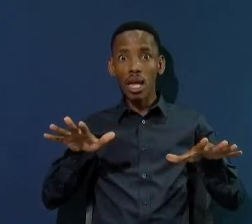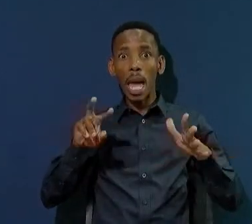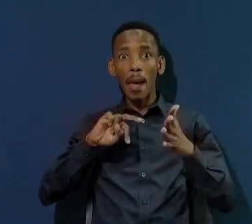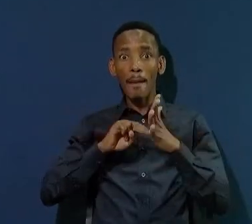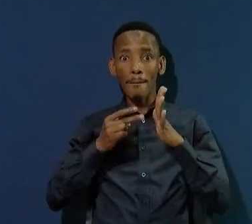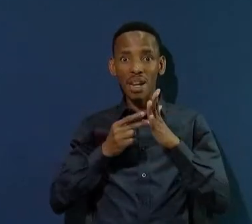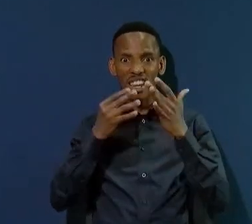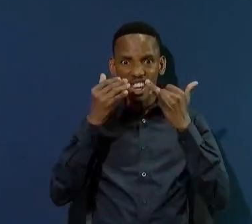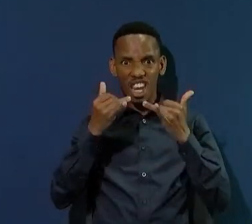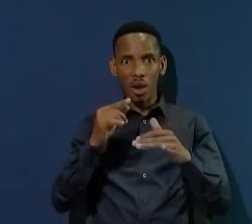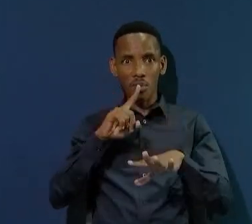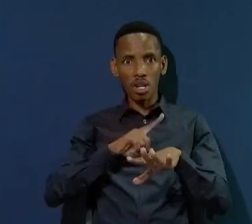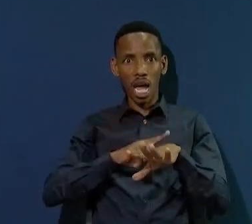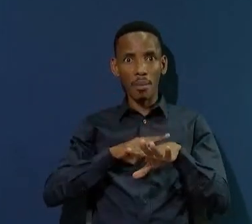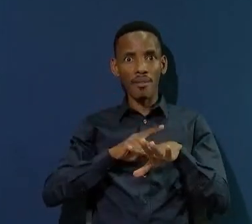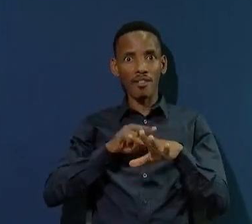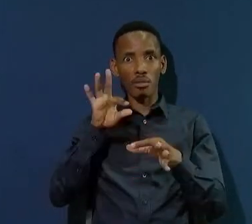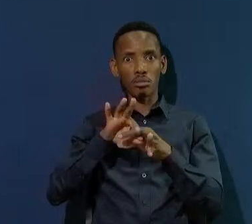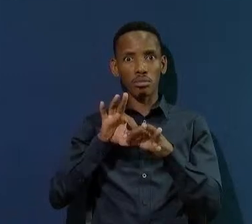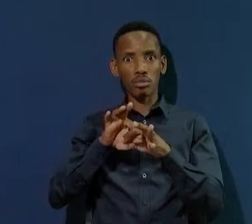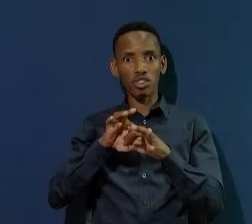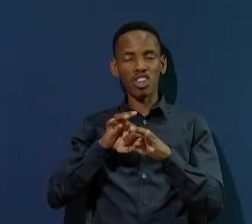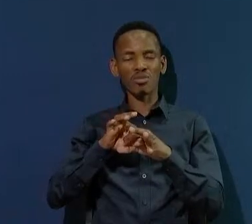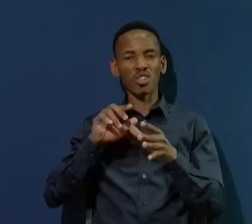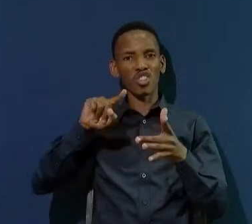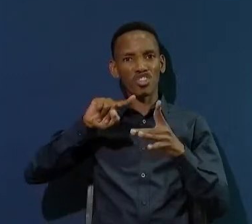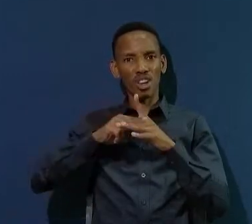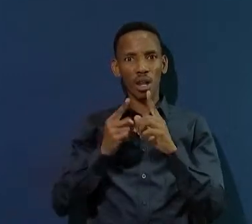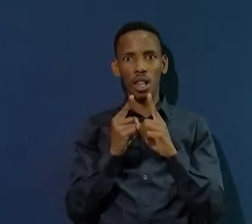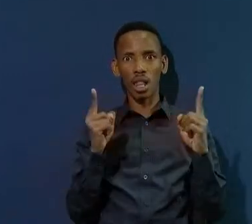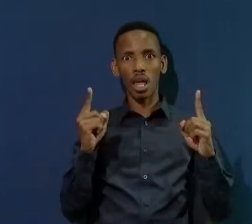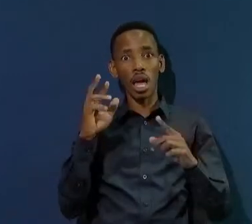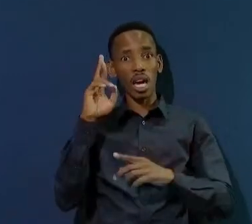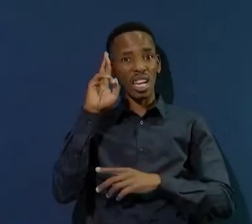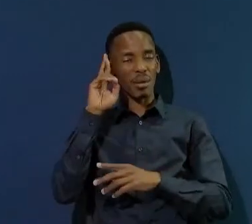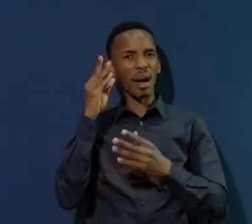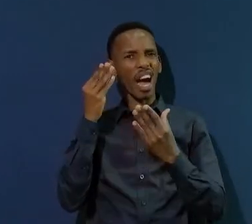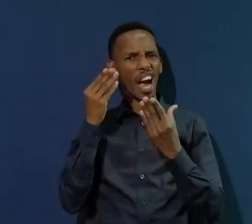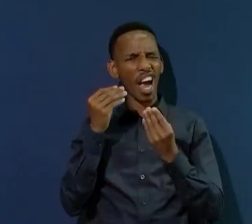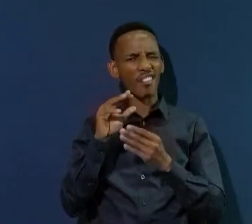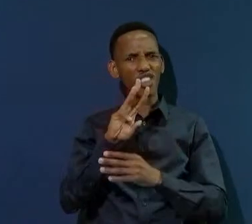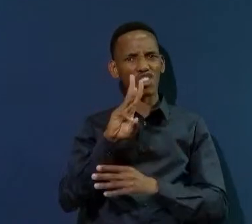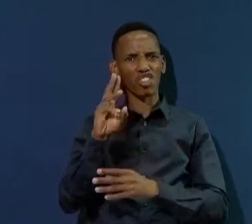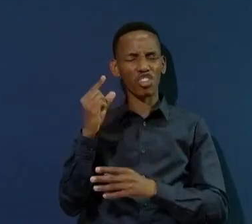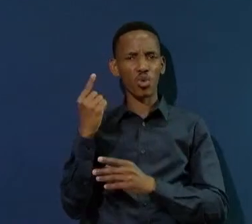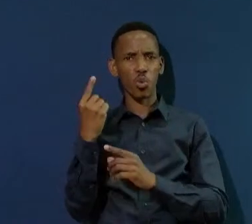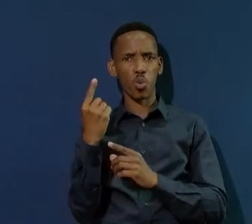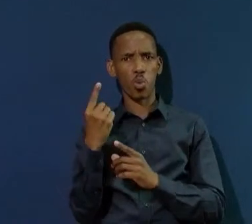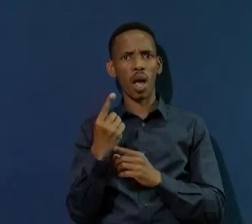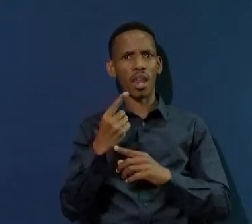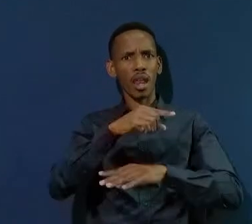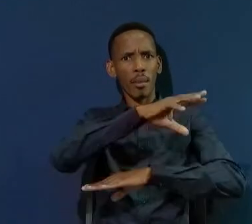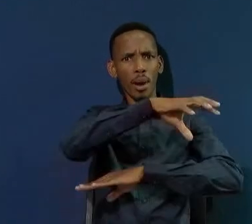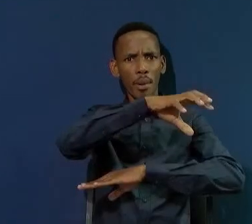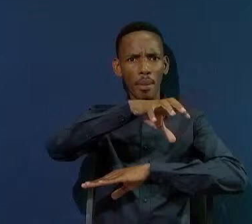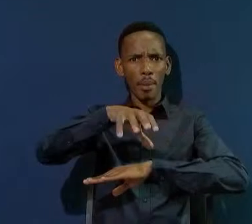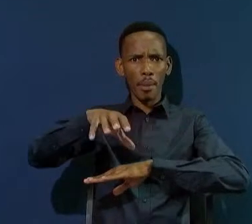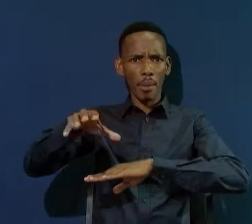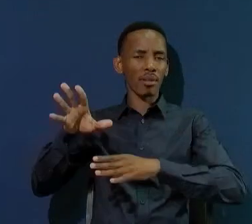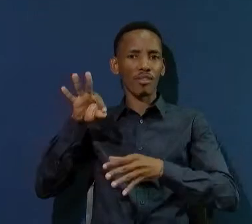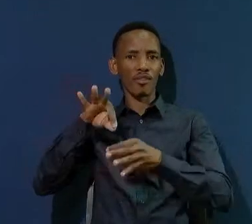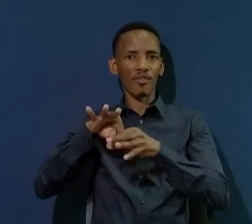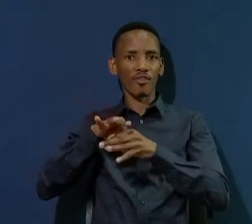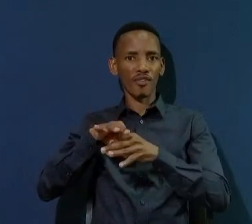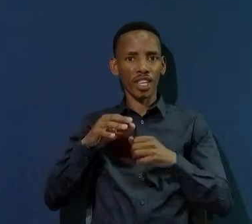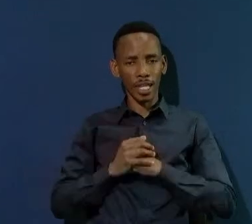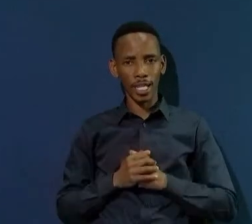Yes. What does that mean? And we're talking about 61 constituencies across the width and breadth of the country. Yes.